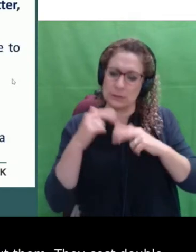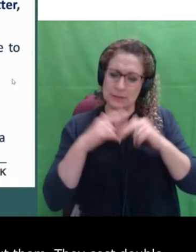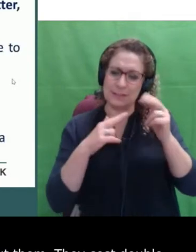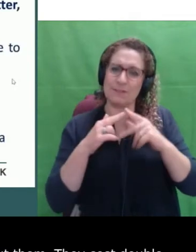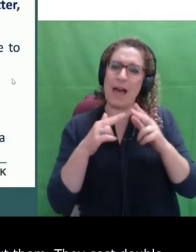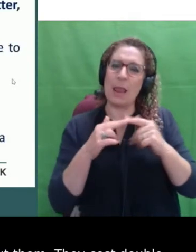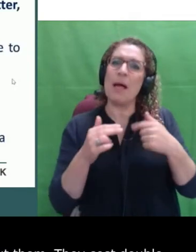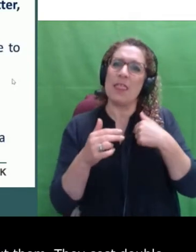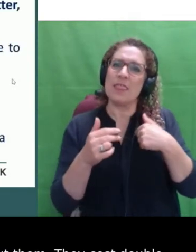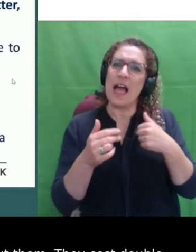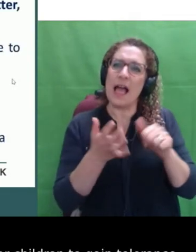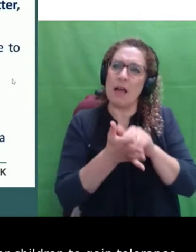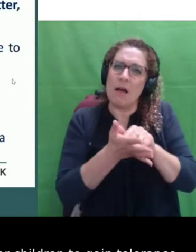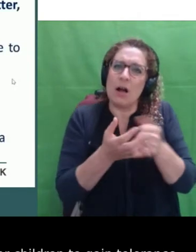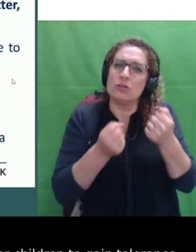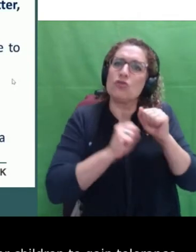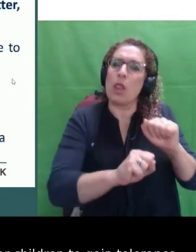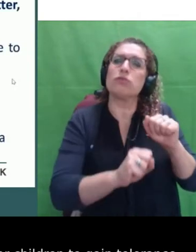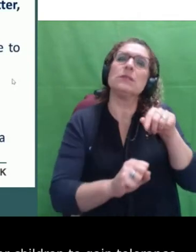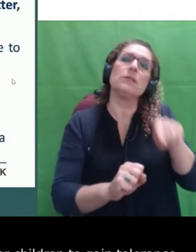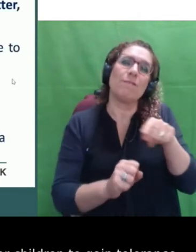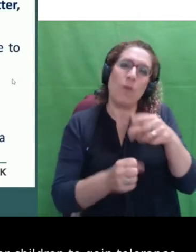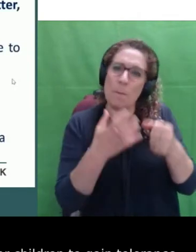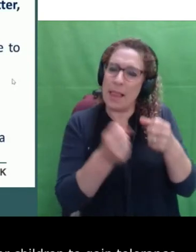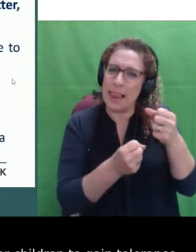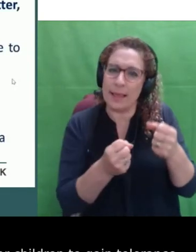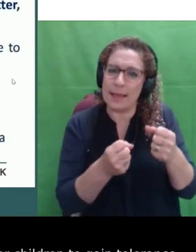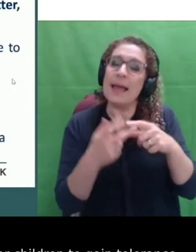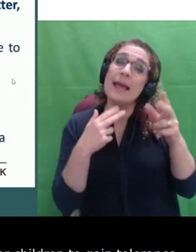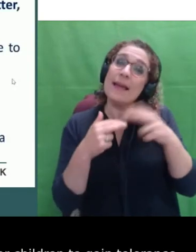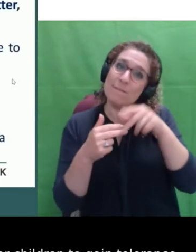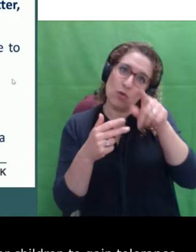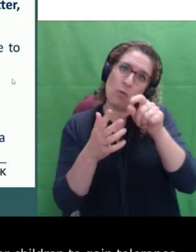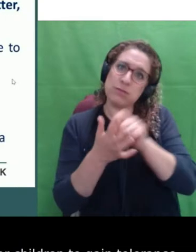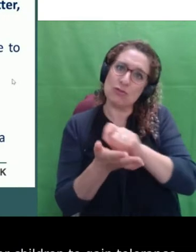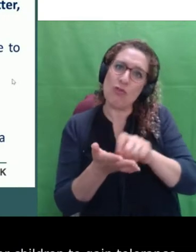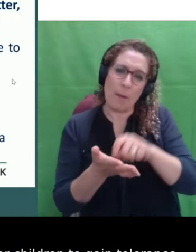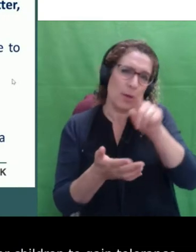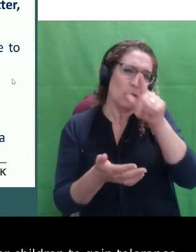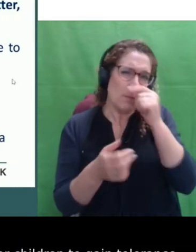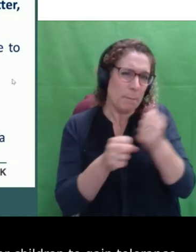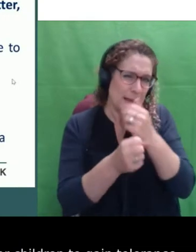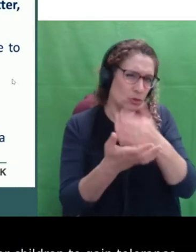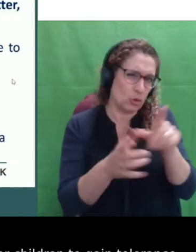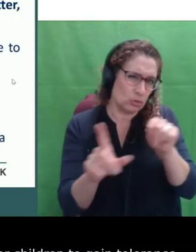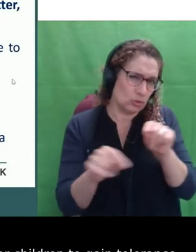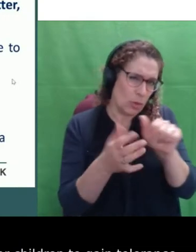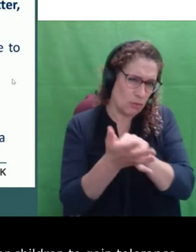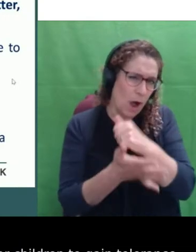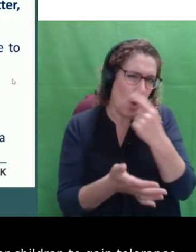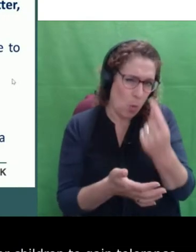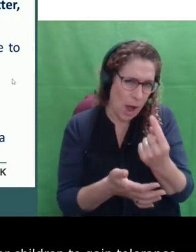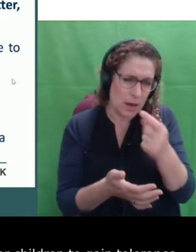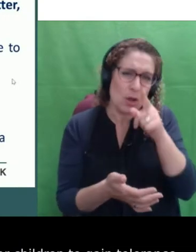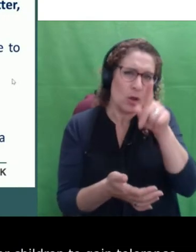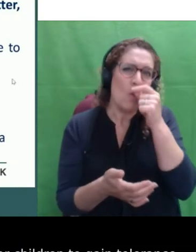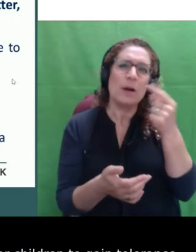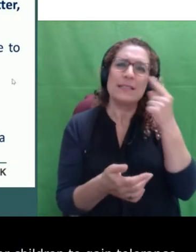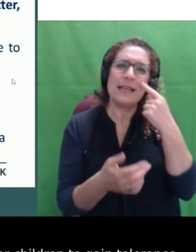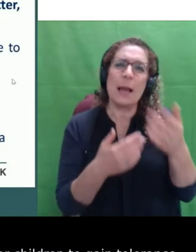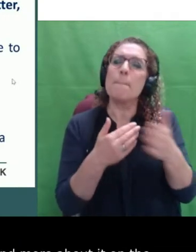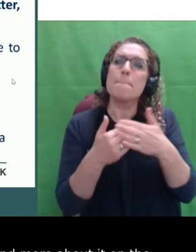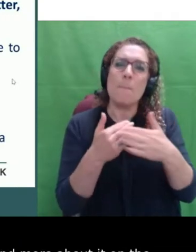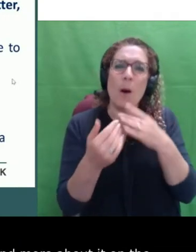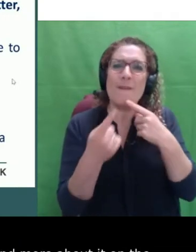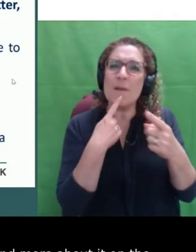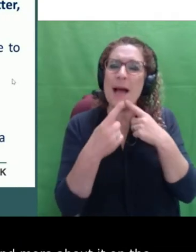the correct formula if you're prescribing and you will find more about it on the international milkology primary care guidelines so those imap guidelines i